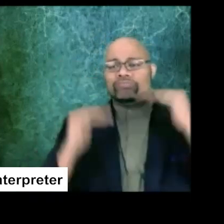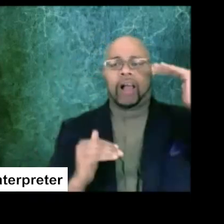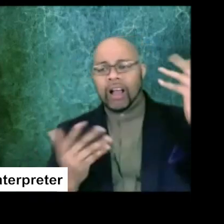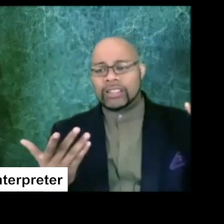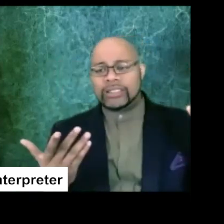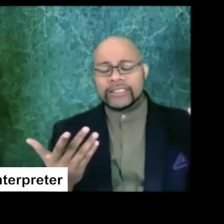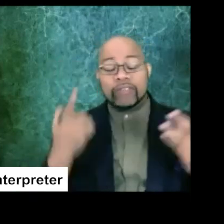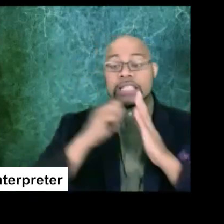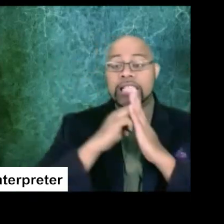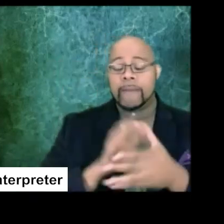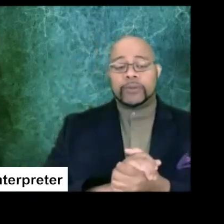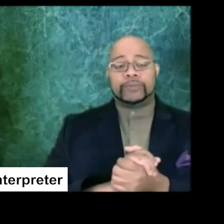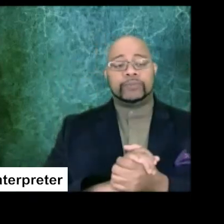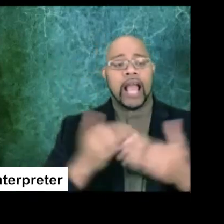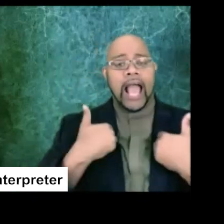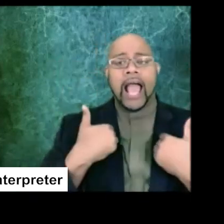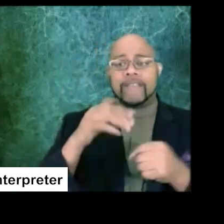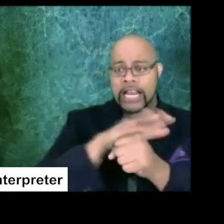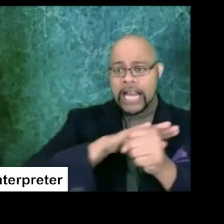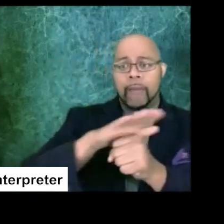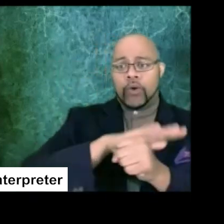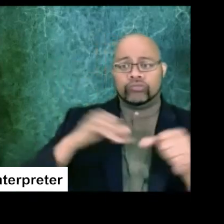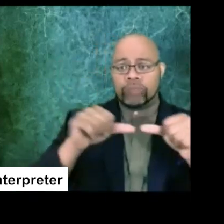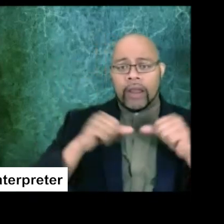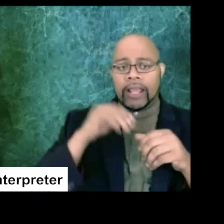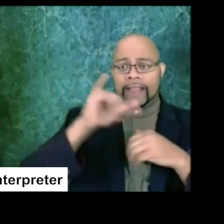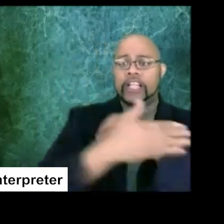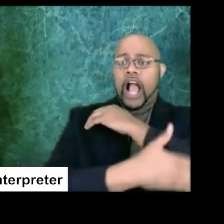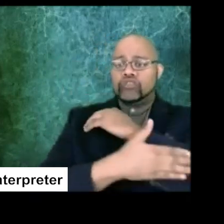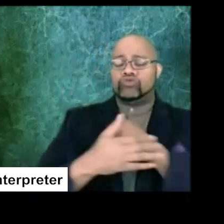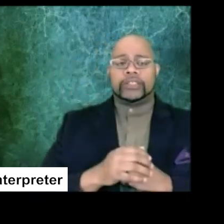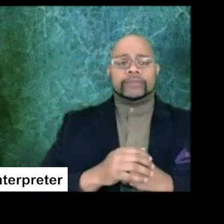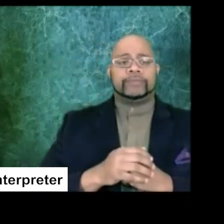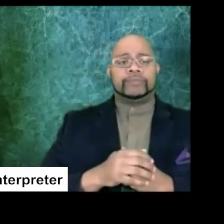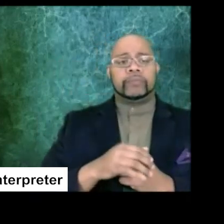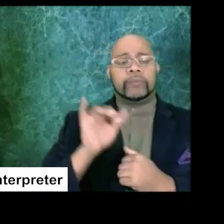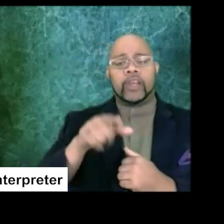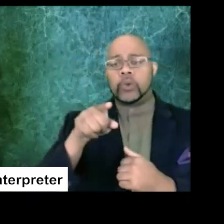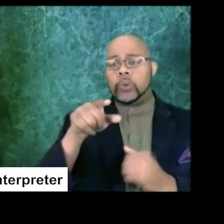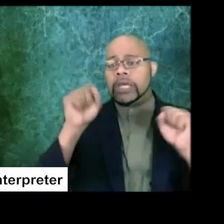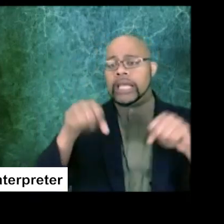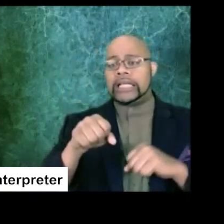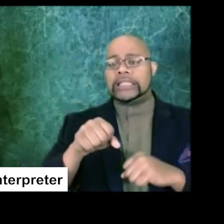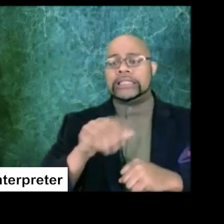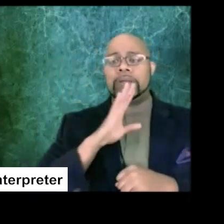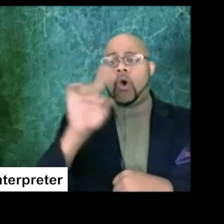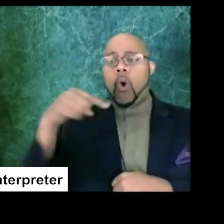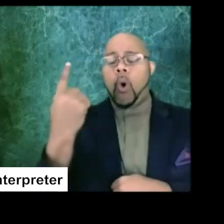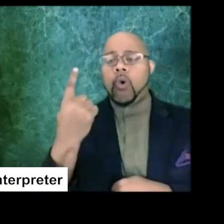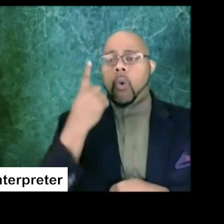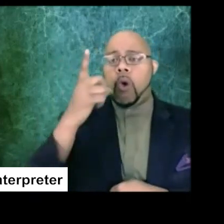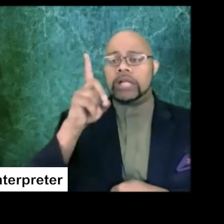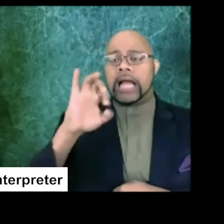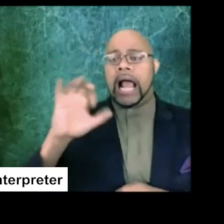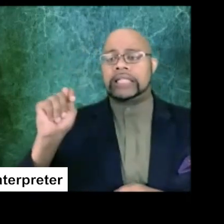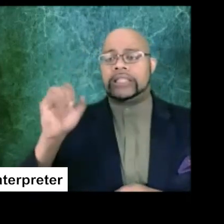instance, there are neighborhoods in this country where you can speak only one dialect